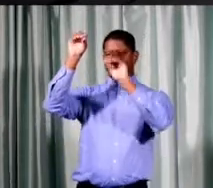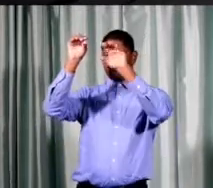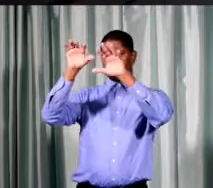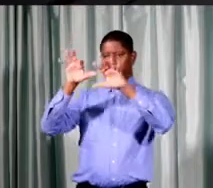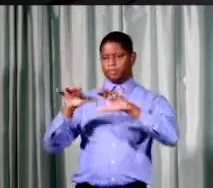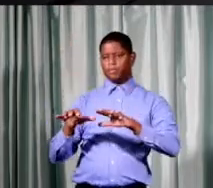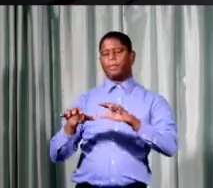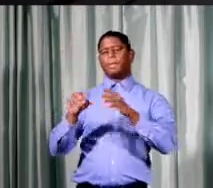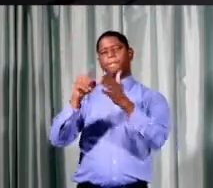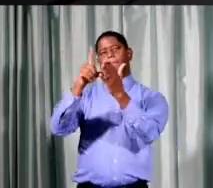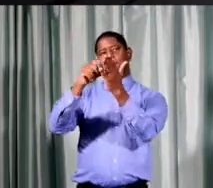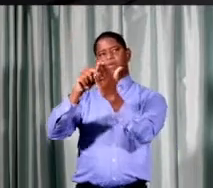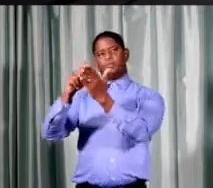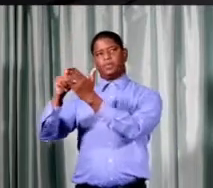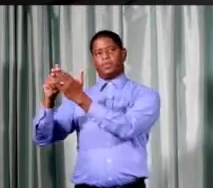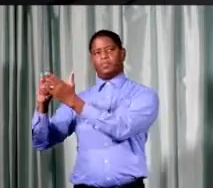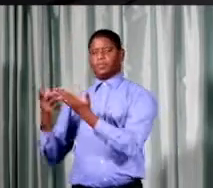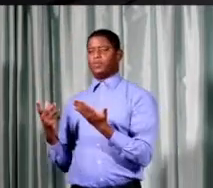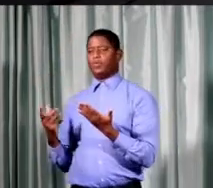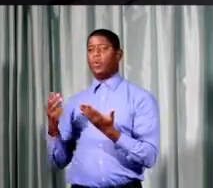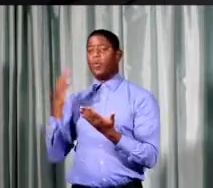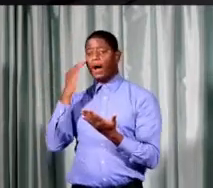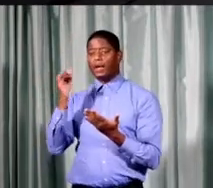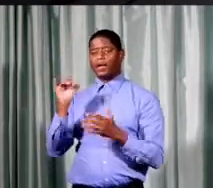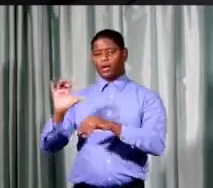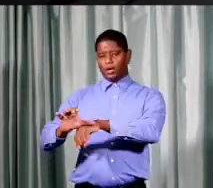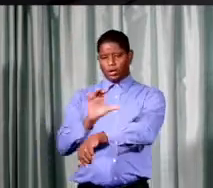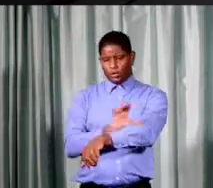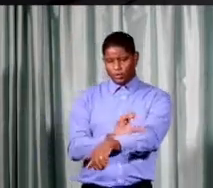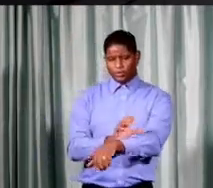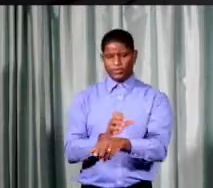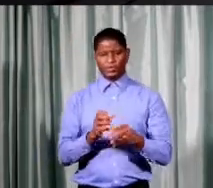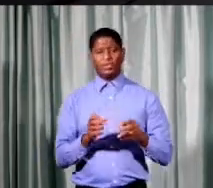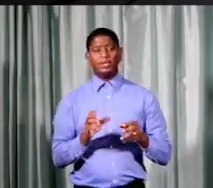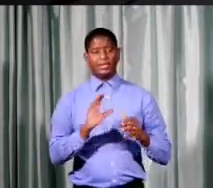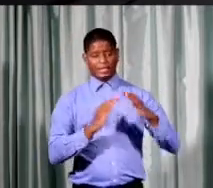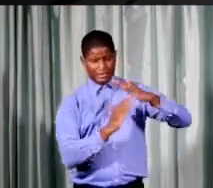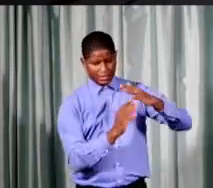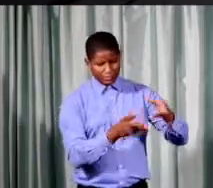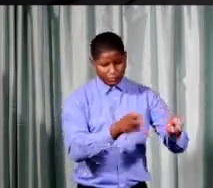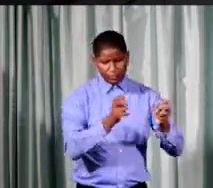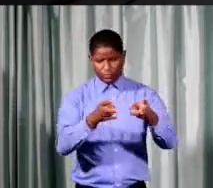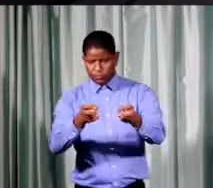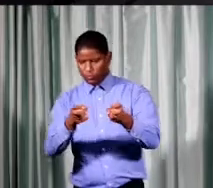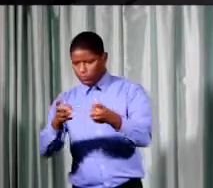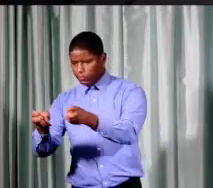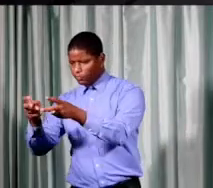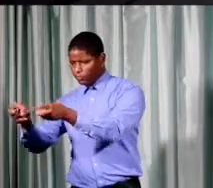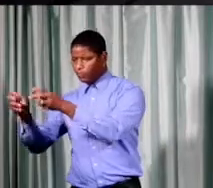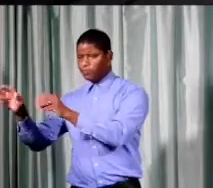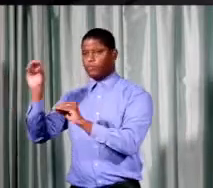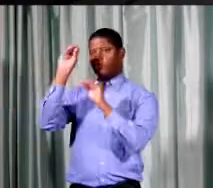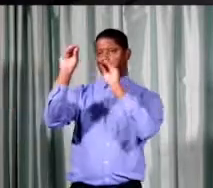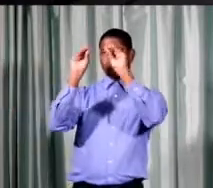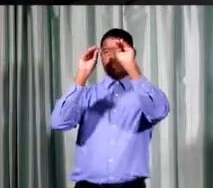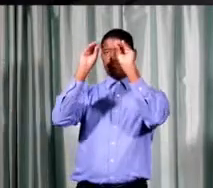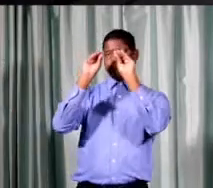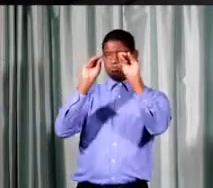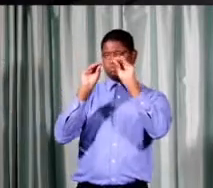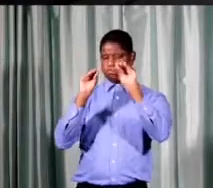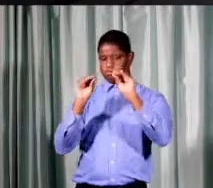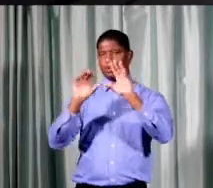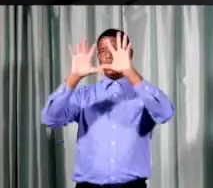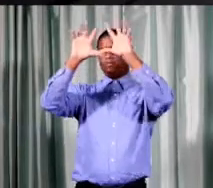prepared, because it's reading the data. Take the balance in the cash account and put it here on the balance